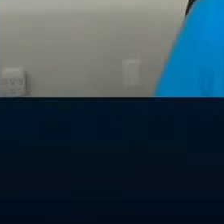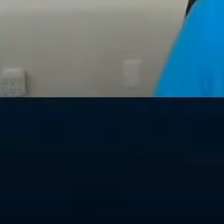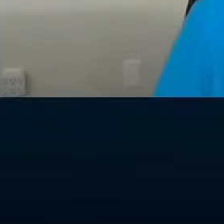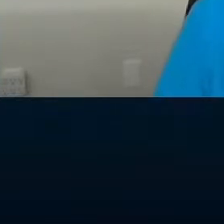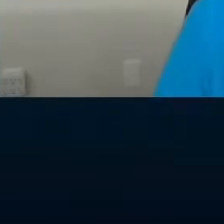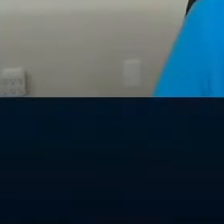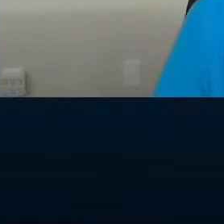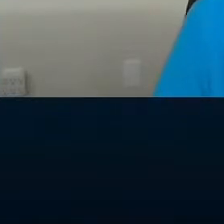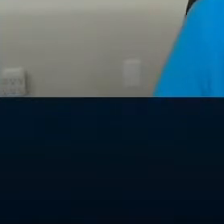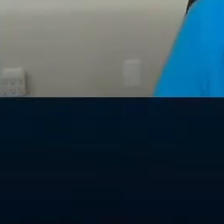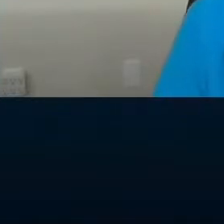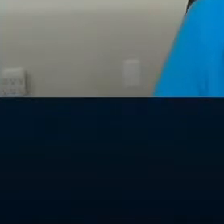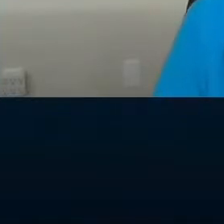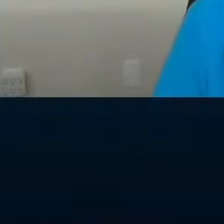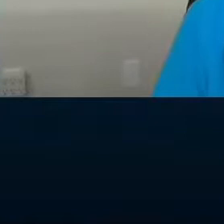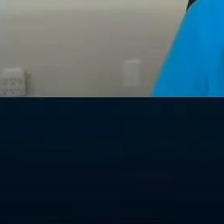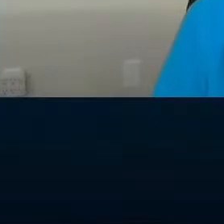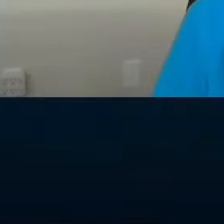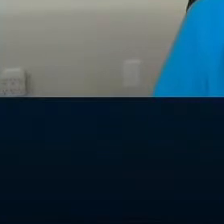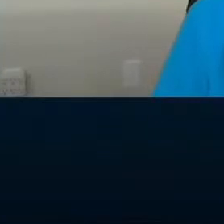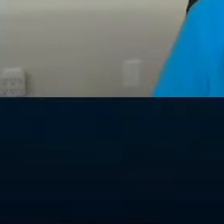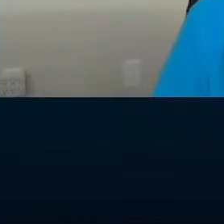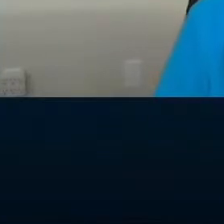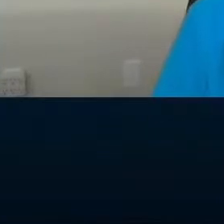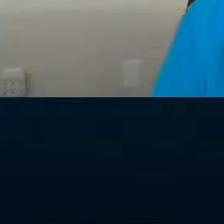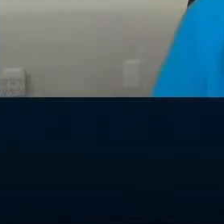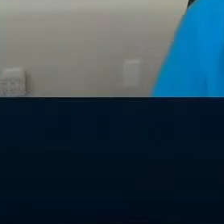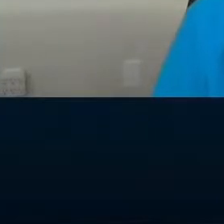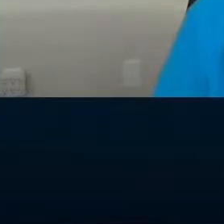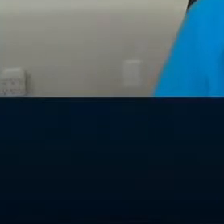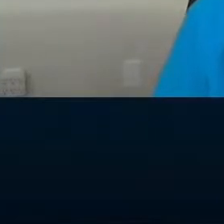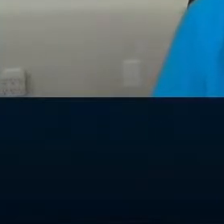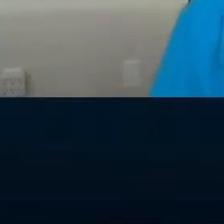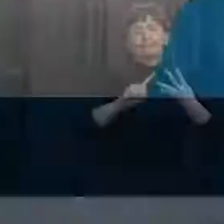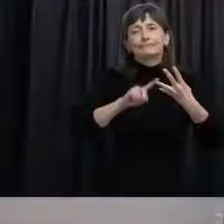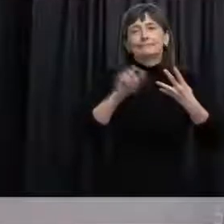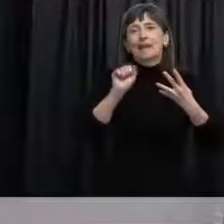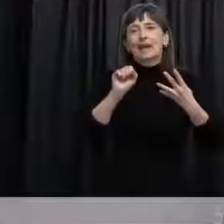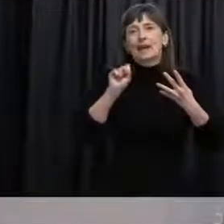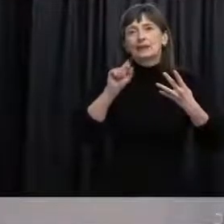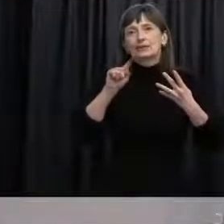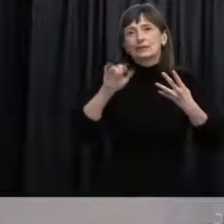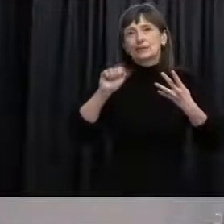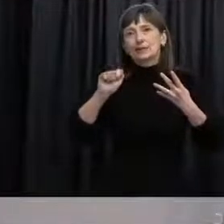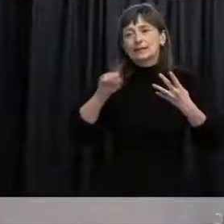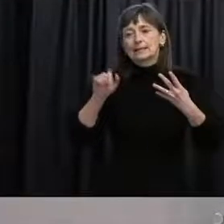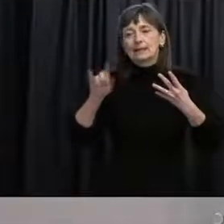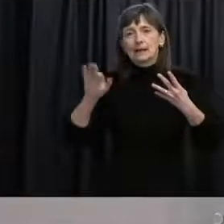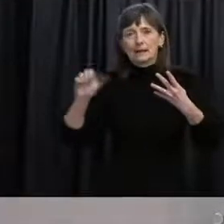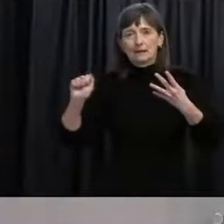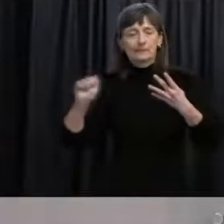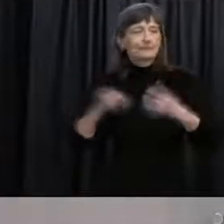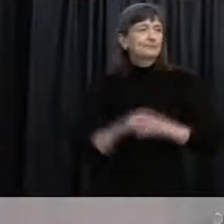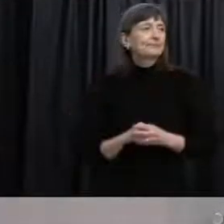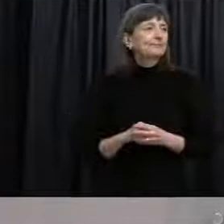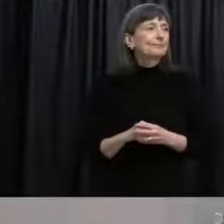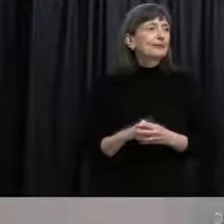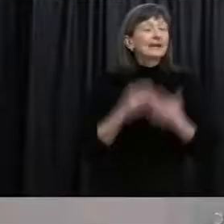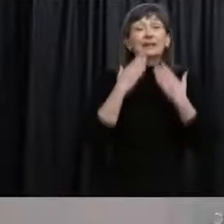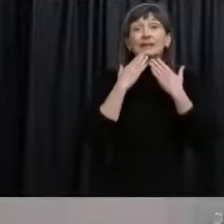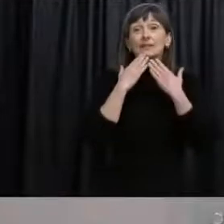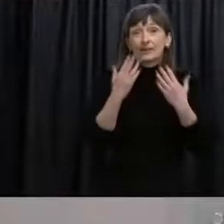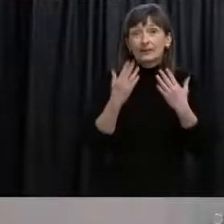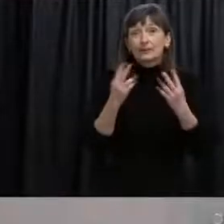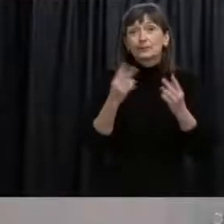particularly with respect to some new information regarding AstraZeneca. Thank you, Premier. Good afternoon, everyone, and thanks for